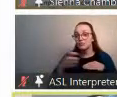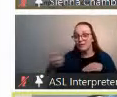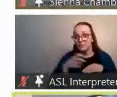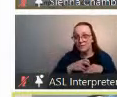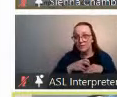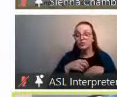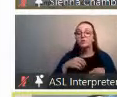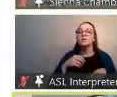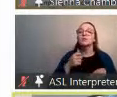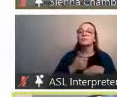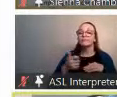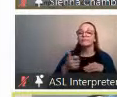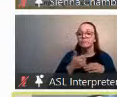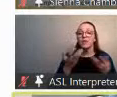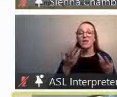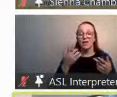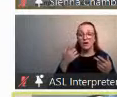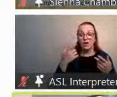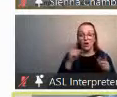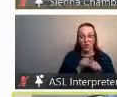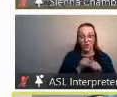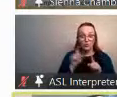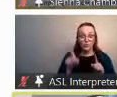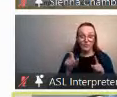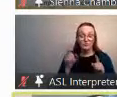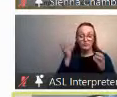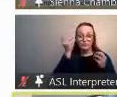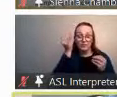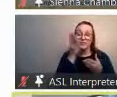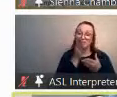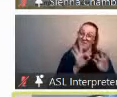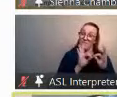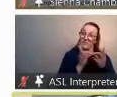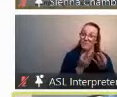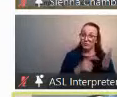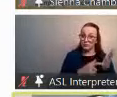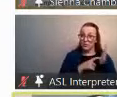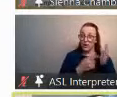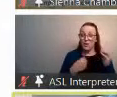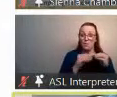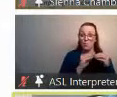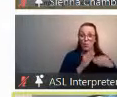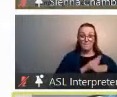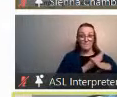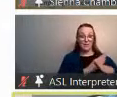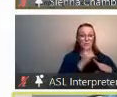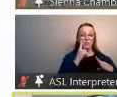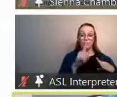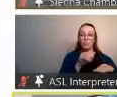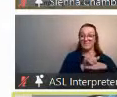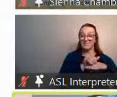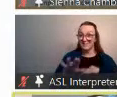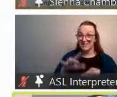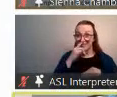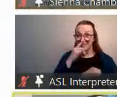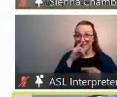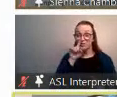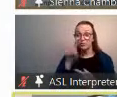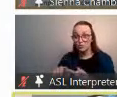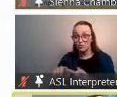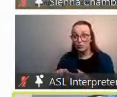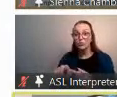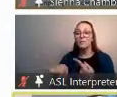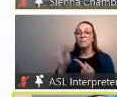here is, do some families face bigger barriers in their effort to transport their child to and from the preschool programs